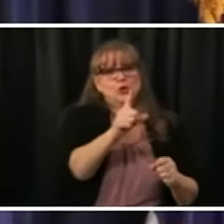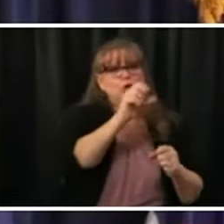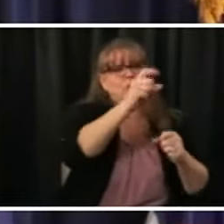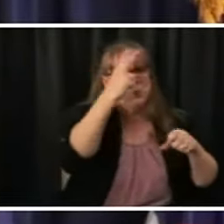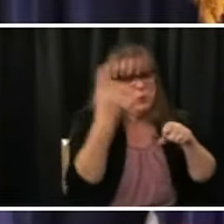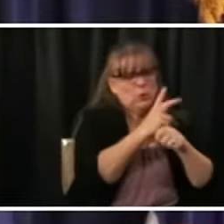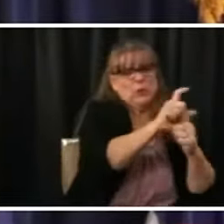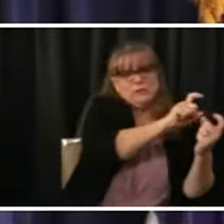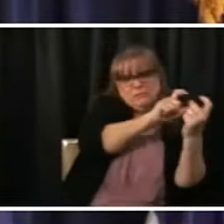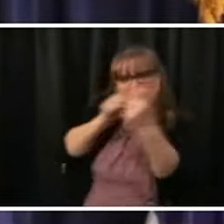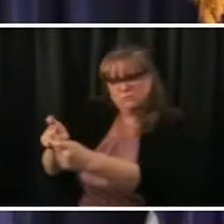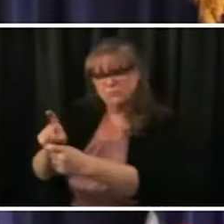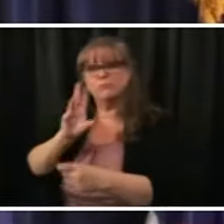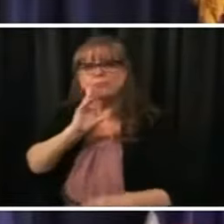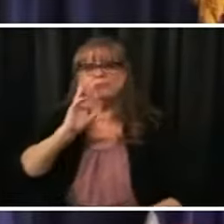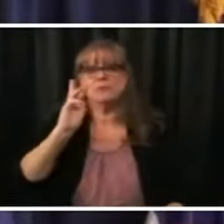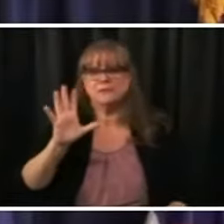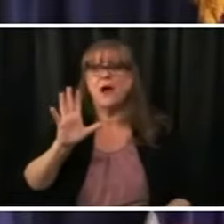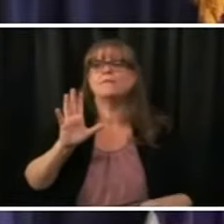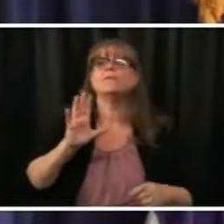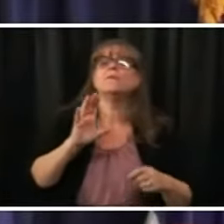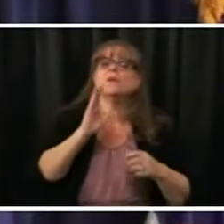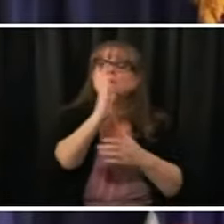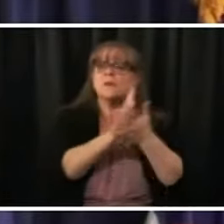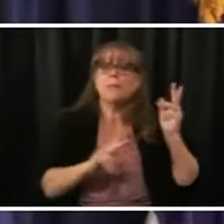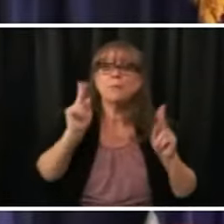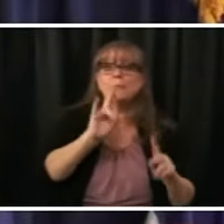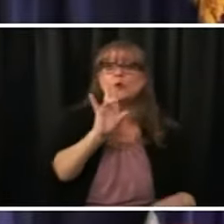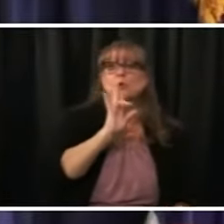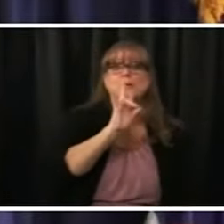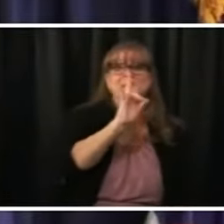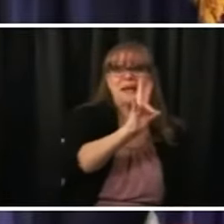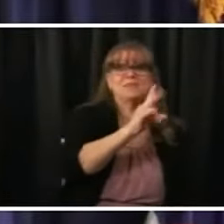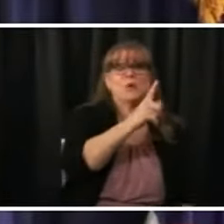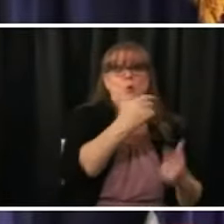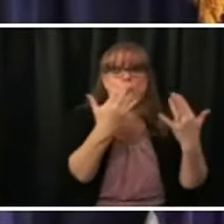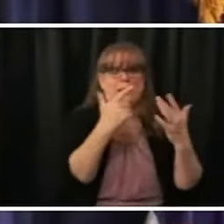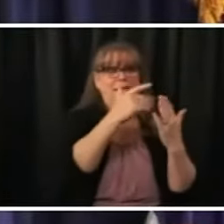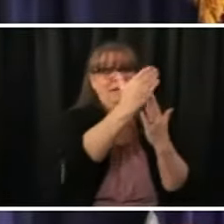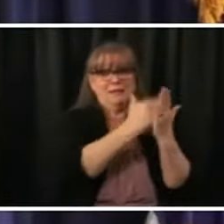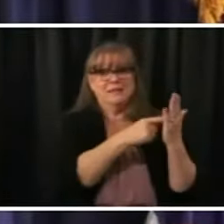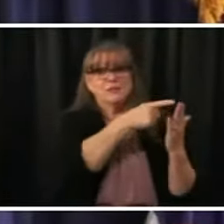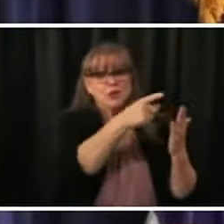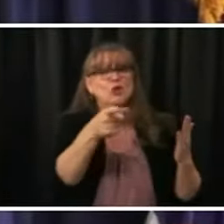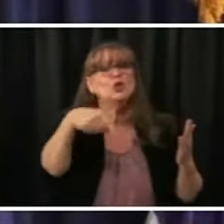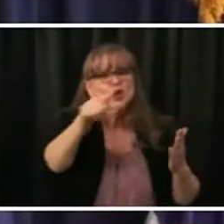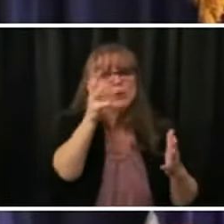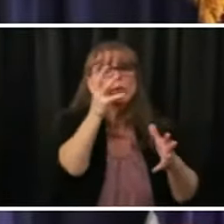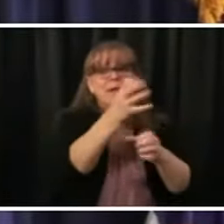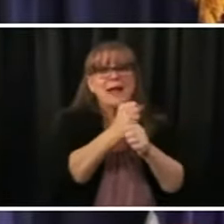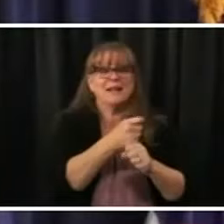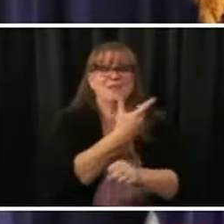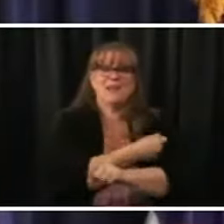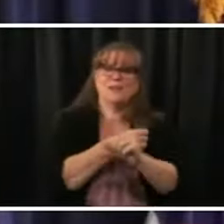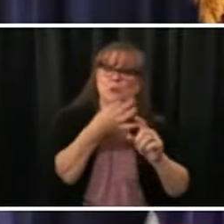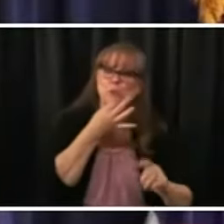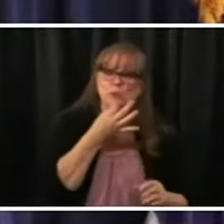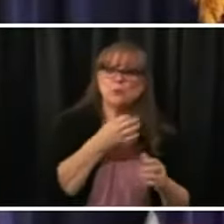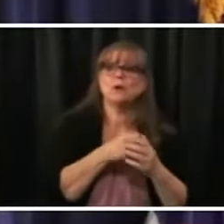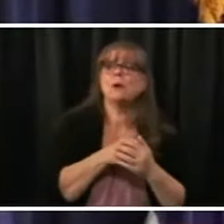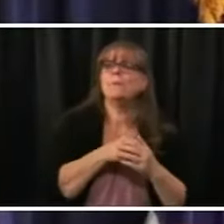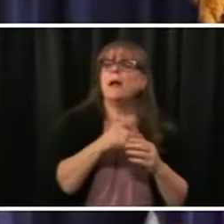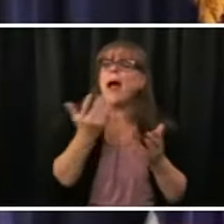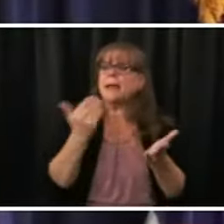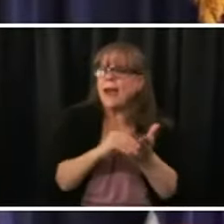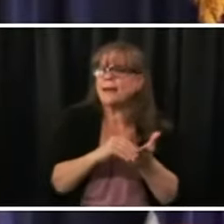are still some people 70 and up that are waiting, and they will get it in February, we wanted to make sure that we didn't create a bottleneck that kept